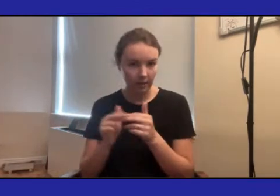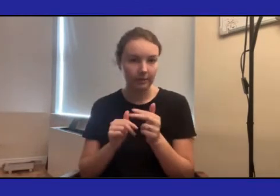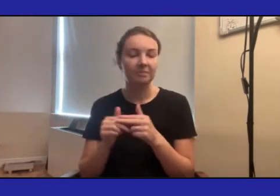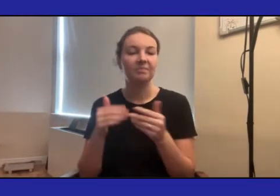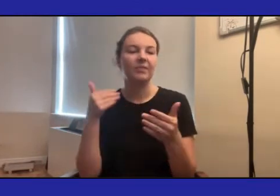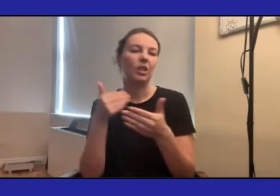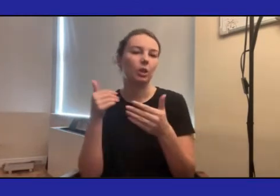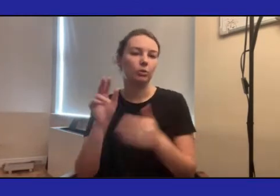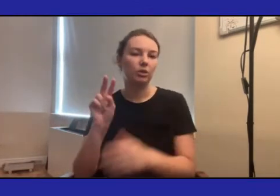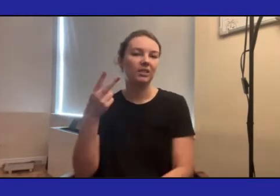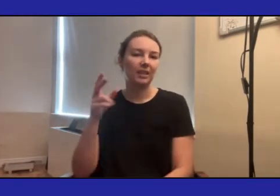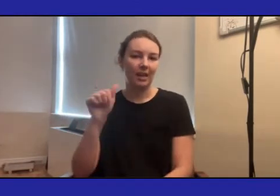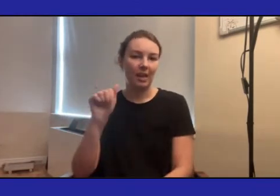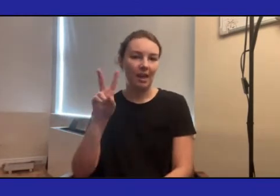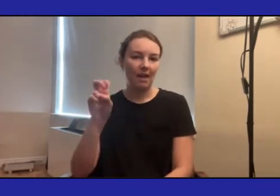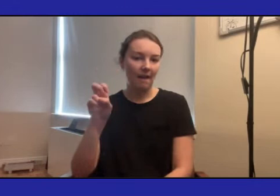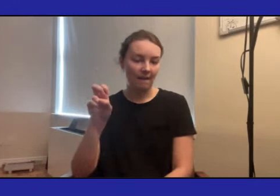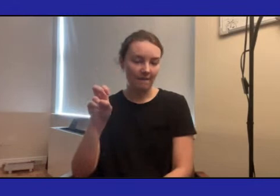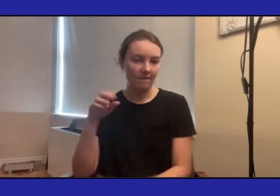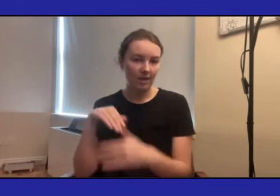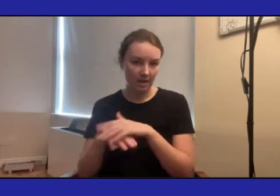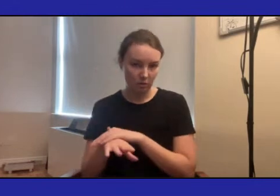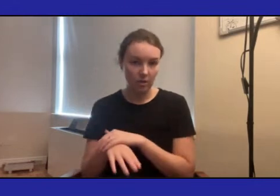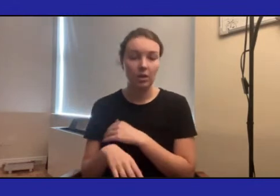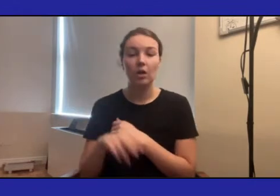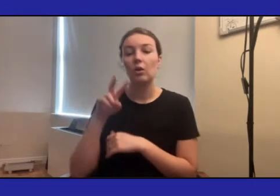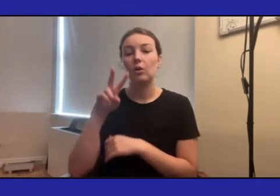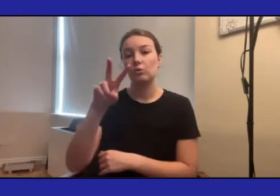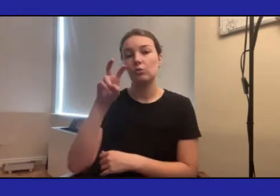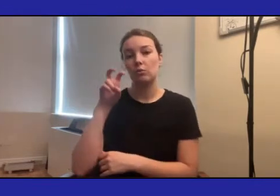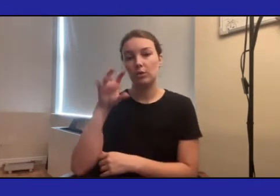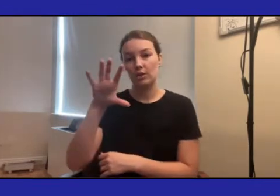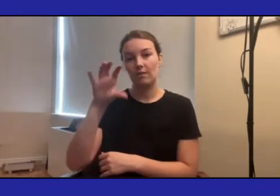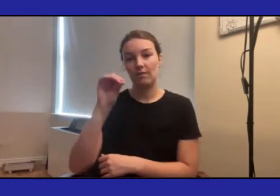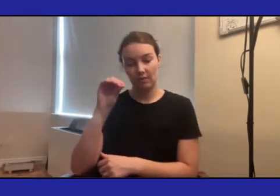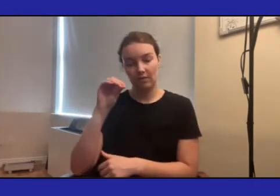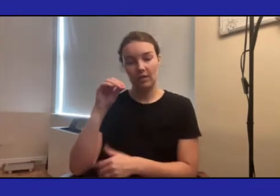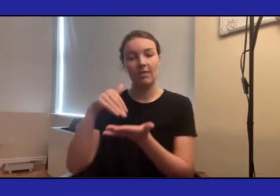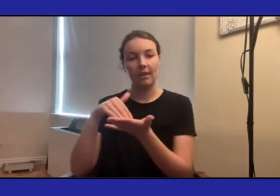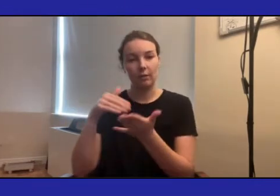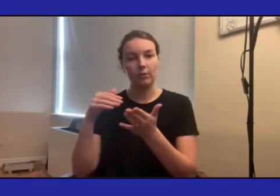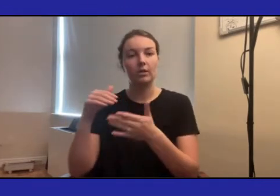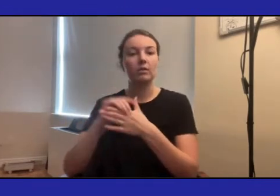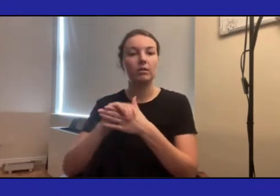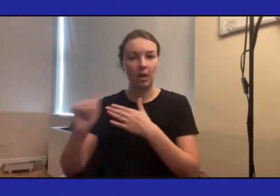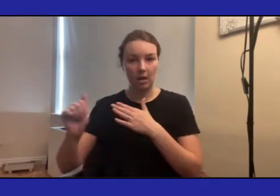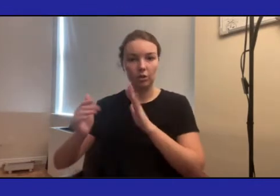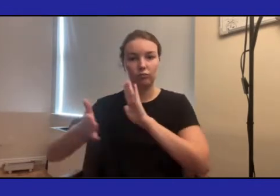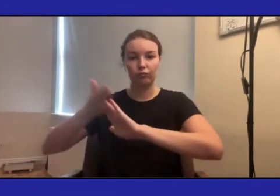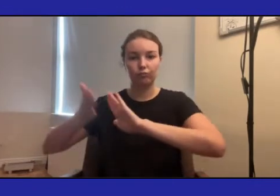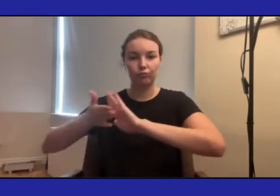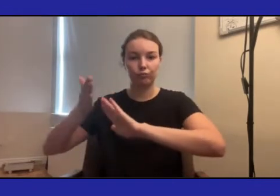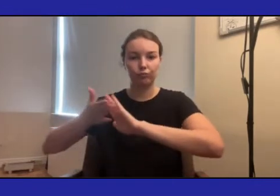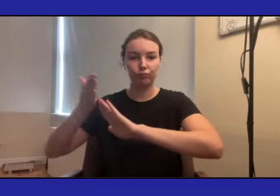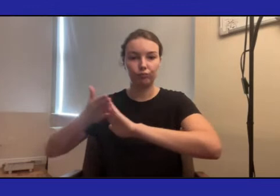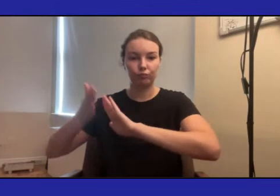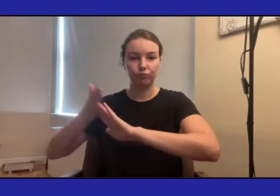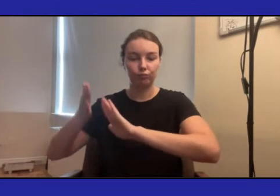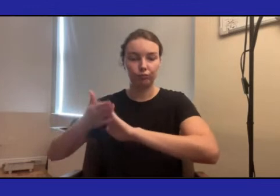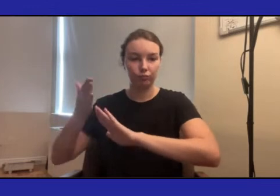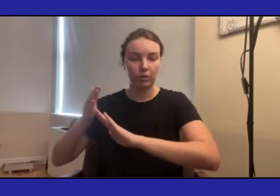about $250,000 to fix up the space, and they will pay $6,200 a